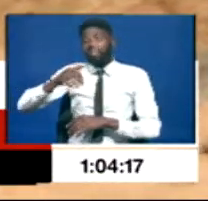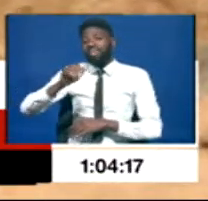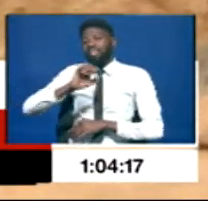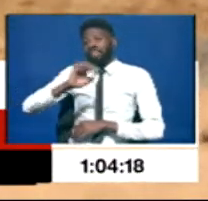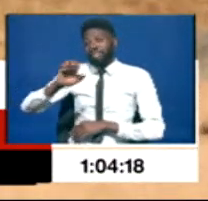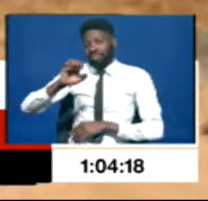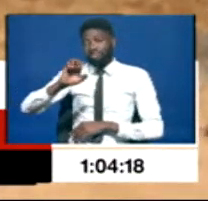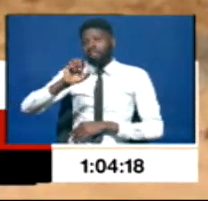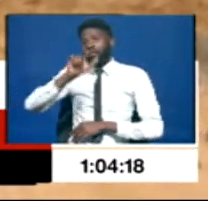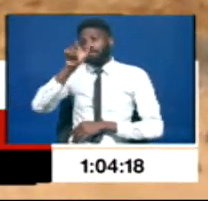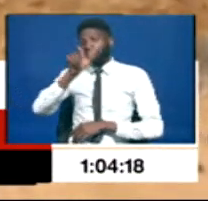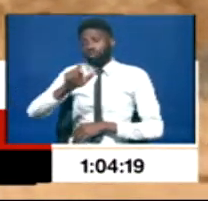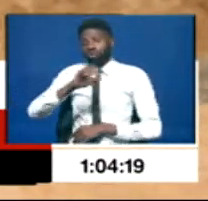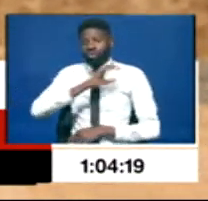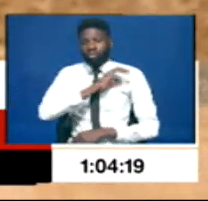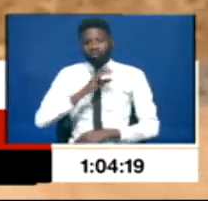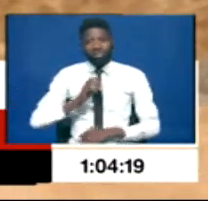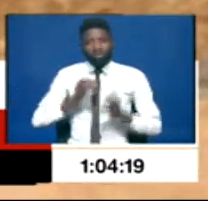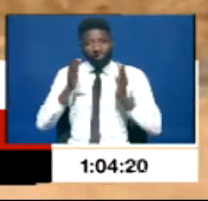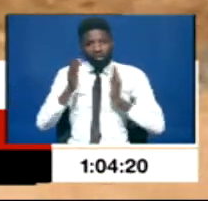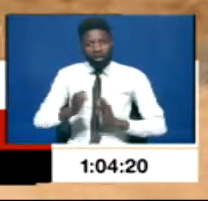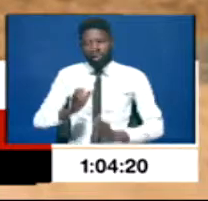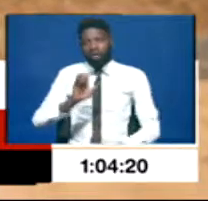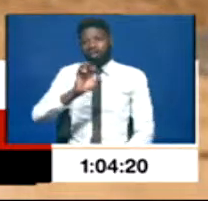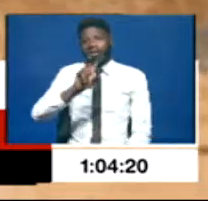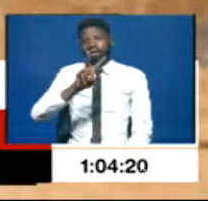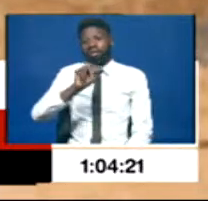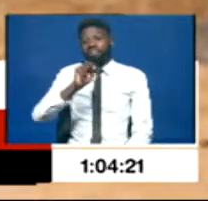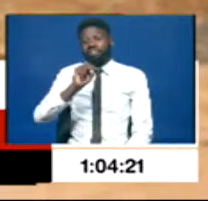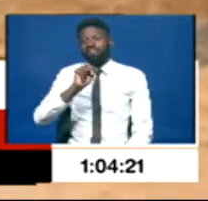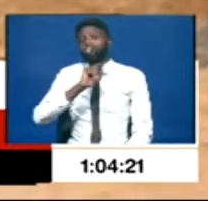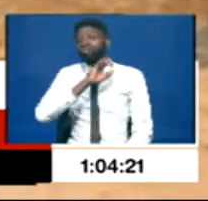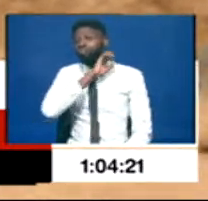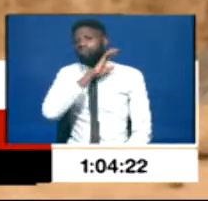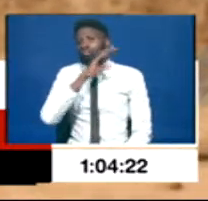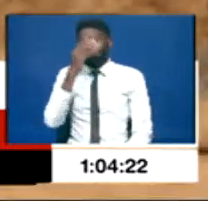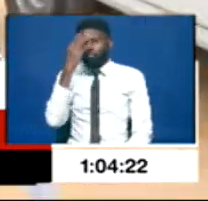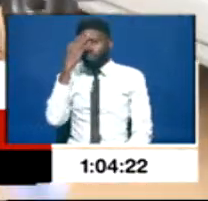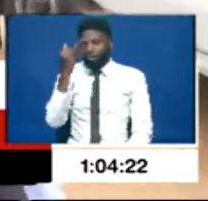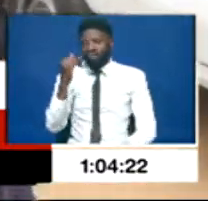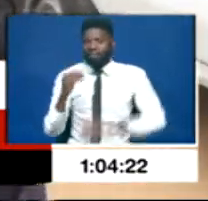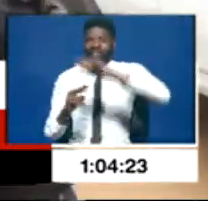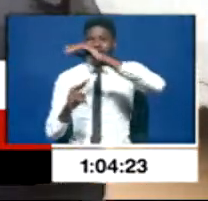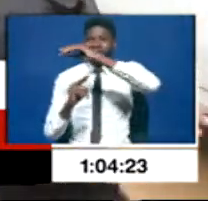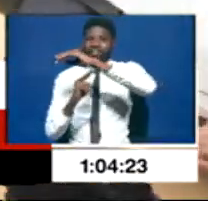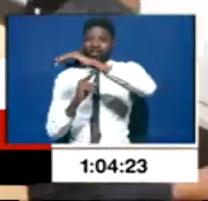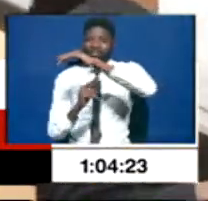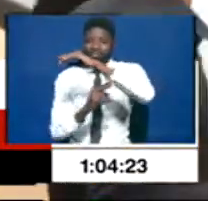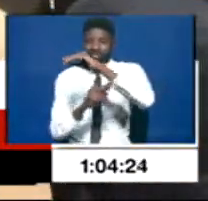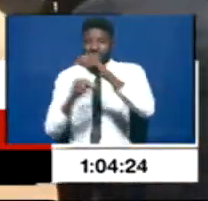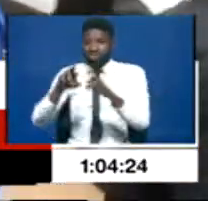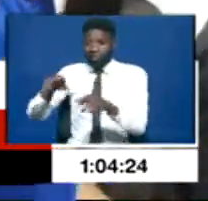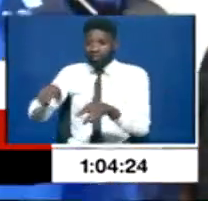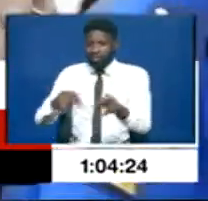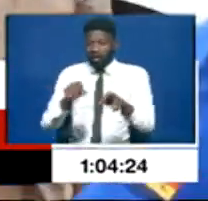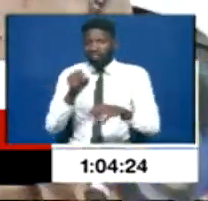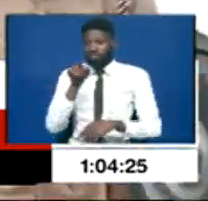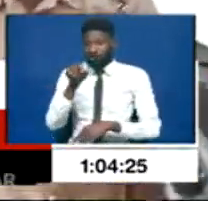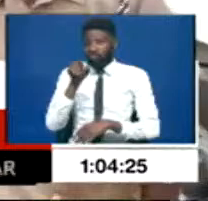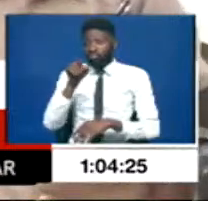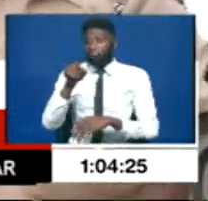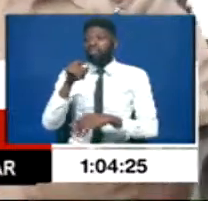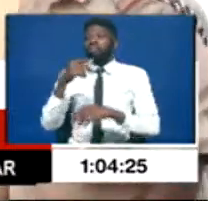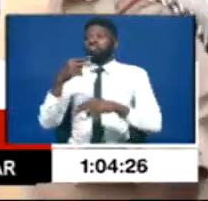faulted the slow pace at which River and Zoo Bridge is being constructed. Speaking while he led Eastern Region Development and